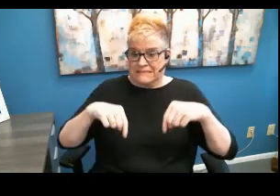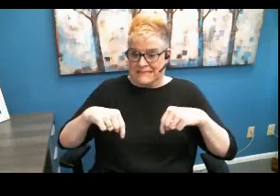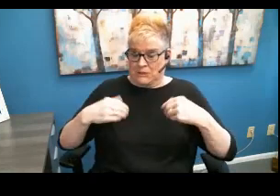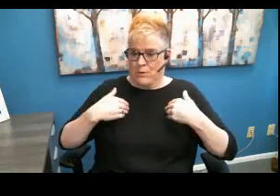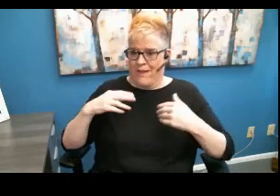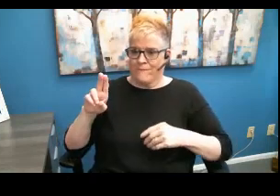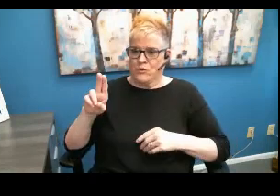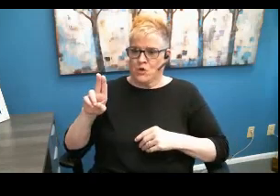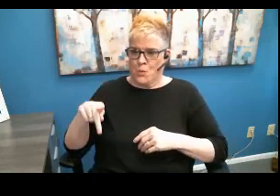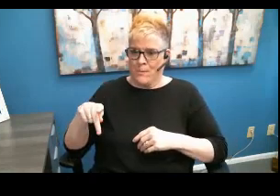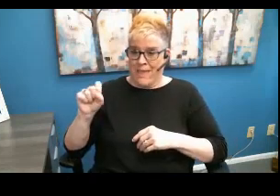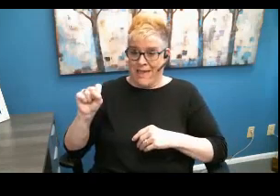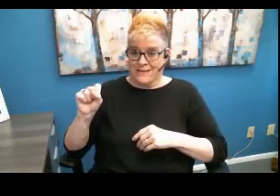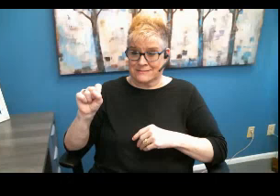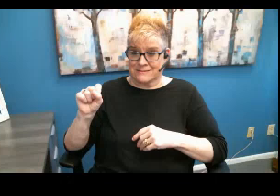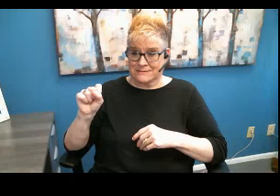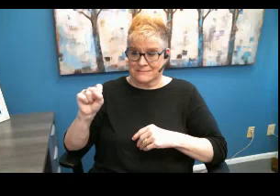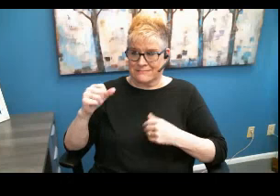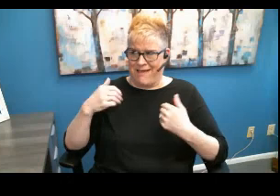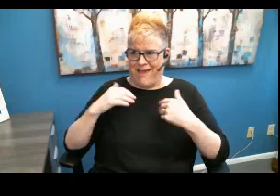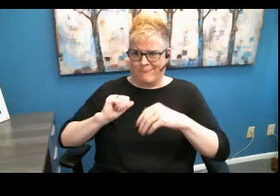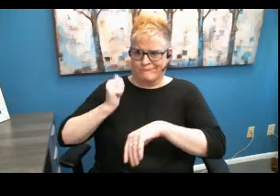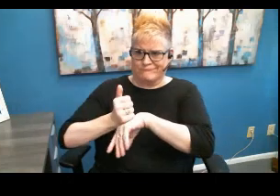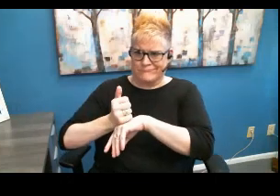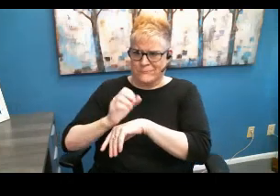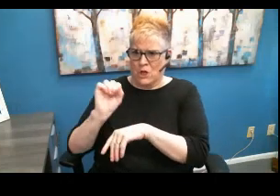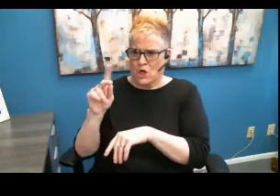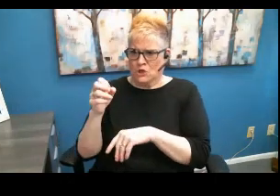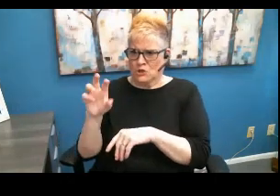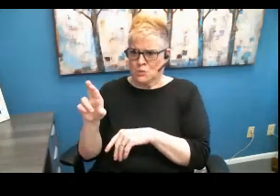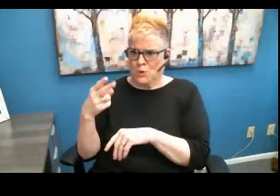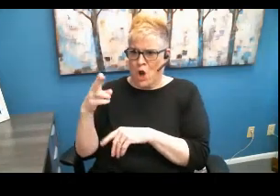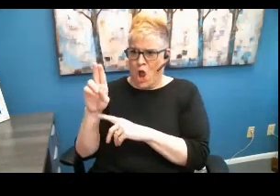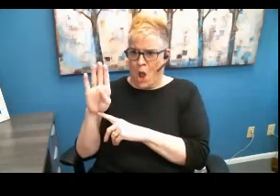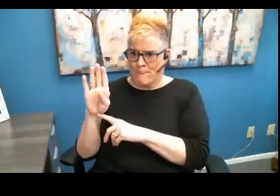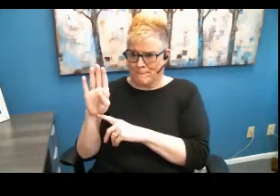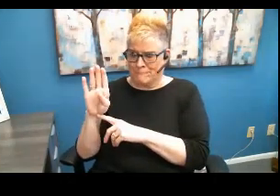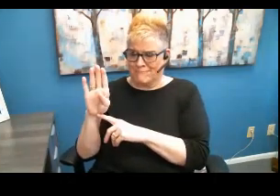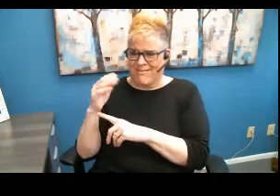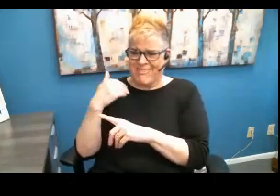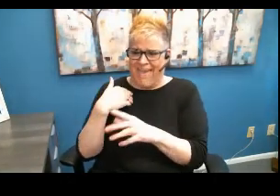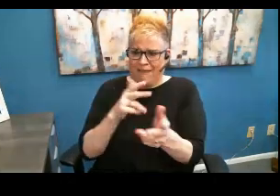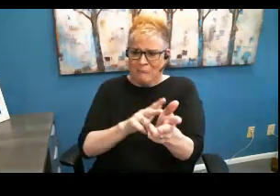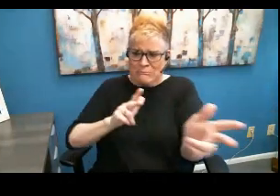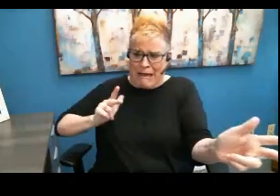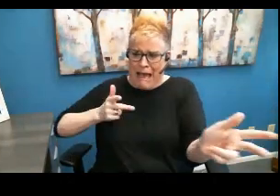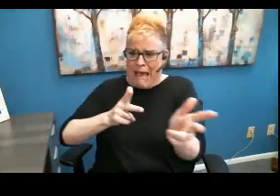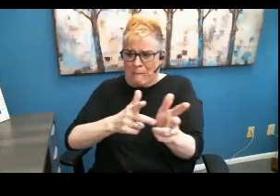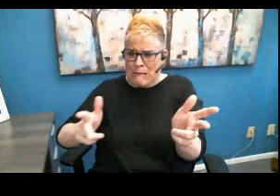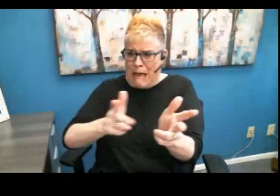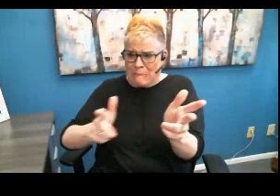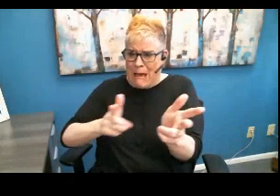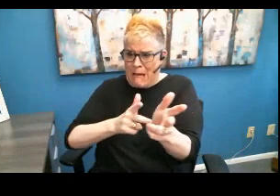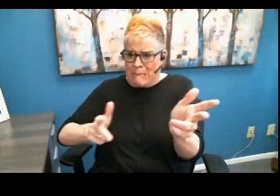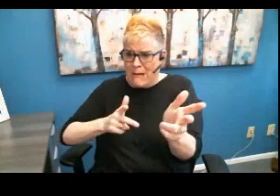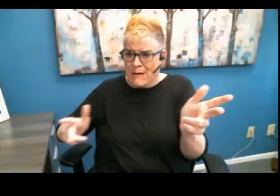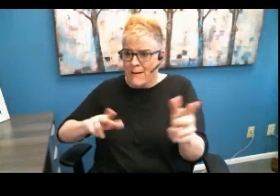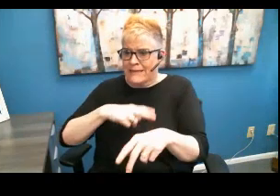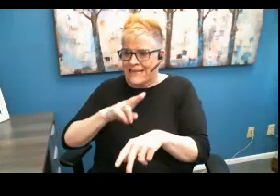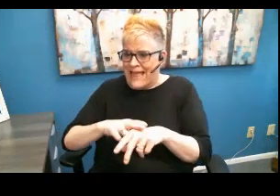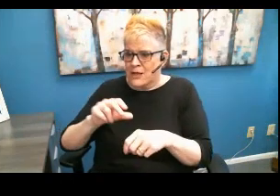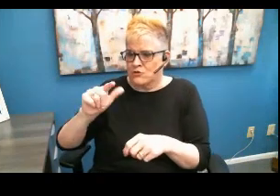just had like one of their super hubs, like the largest on the East Coast. They have a fleet of CNG natural gas